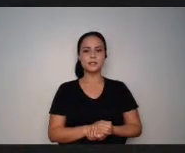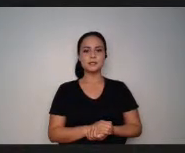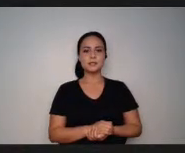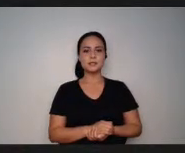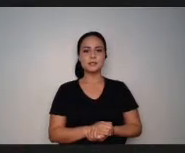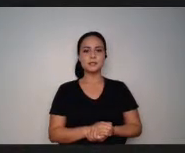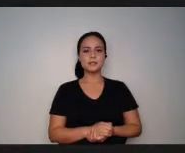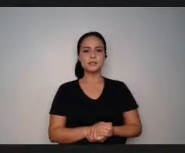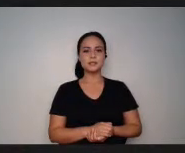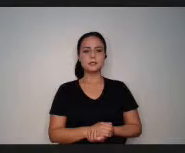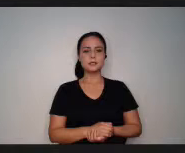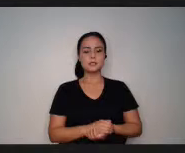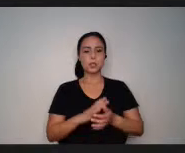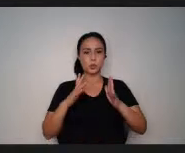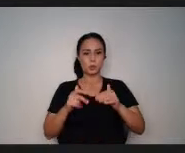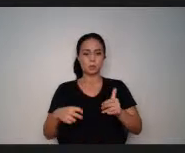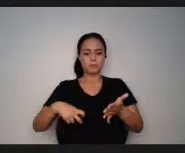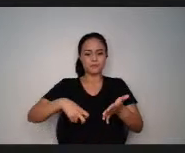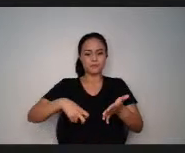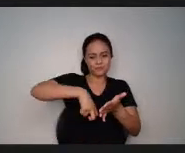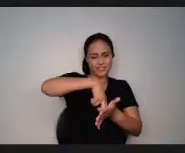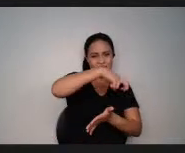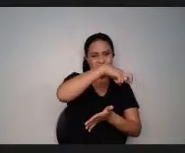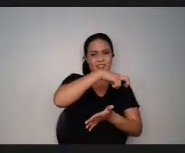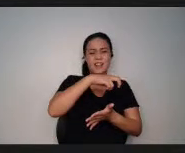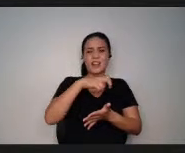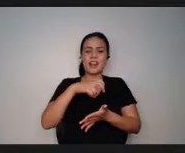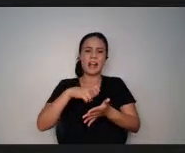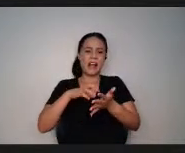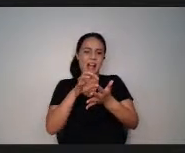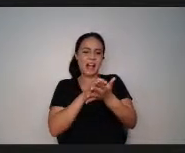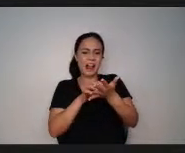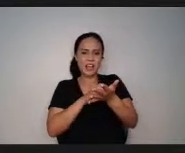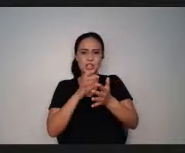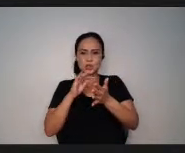we see is that the body